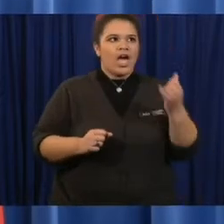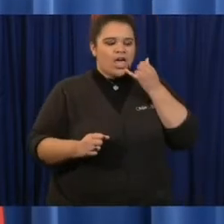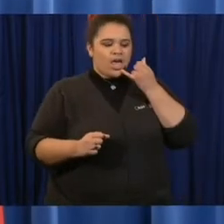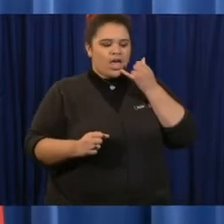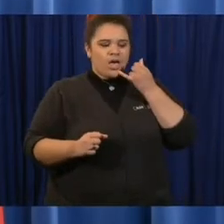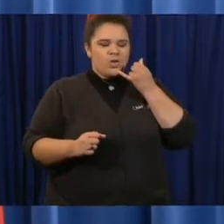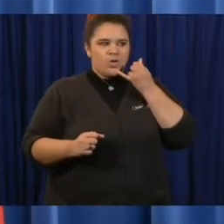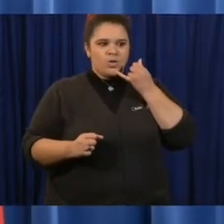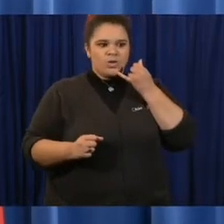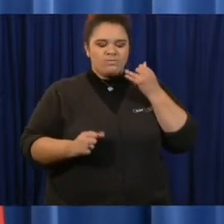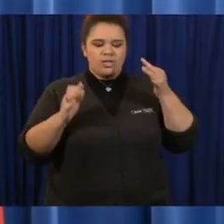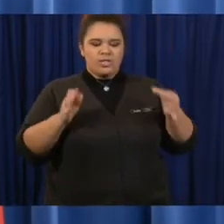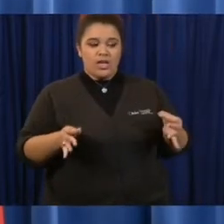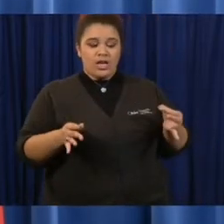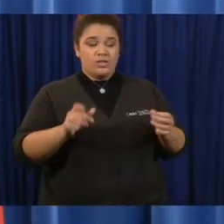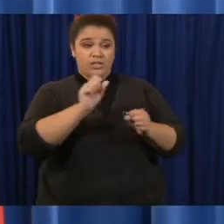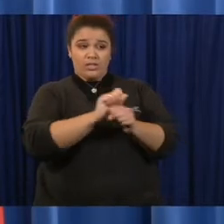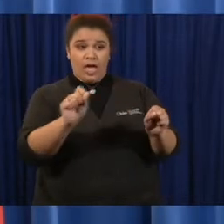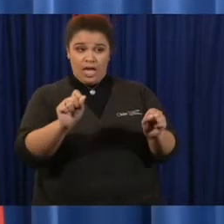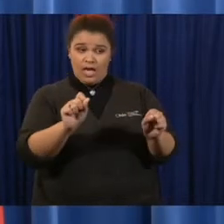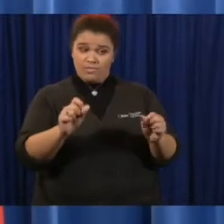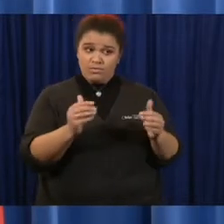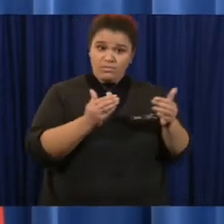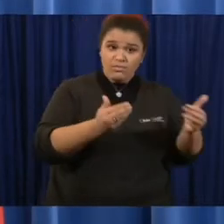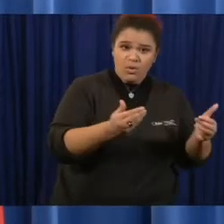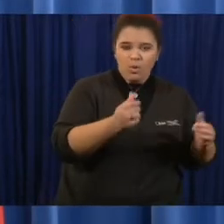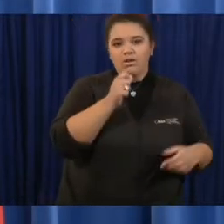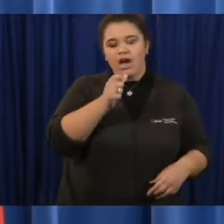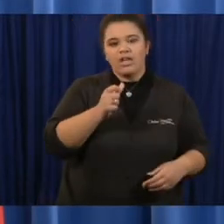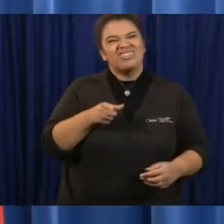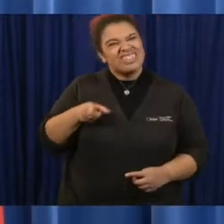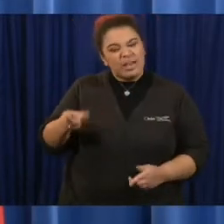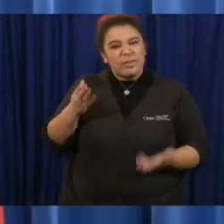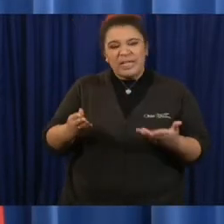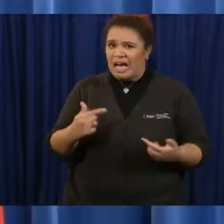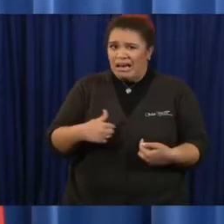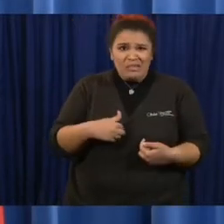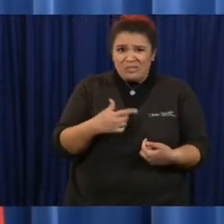how about if the determination is, I don't feel safe, and they start losing their